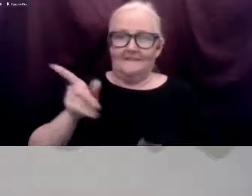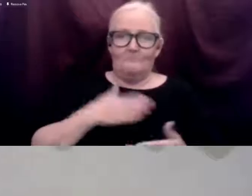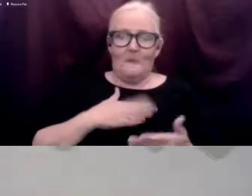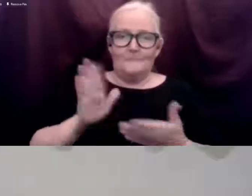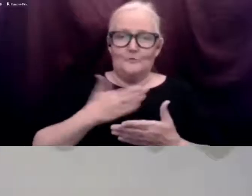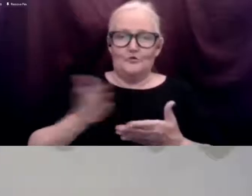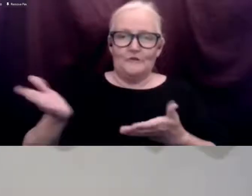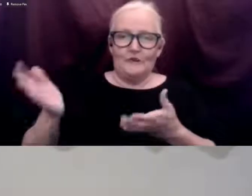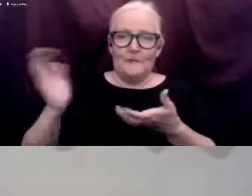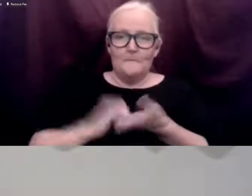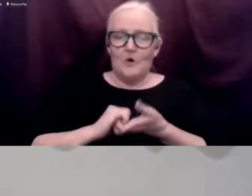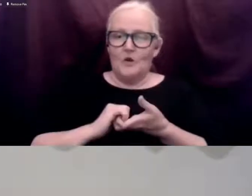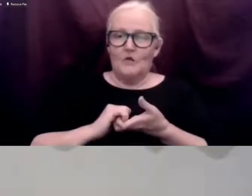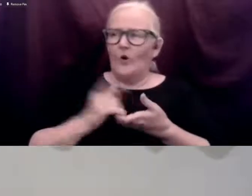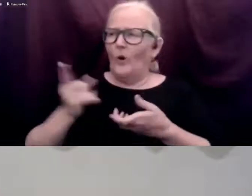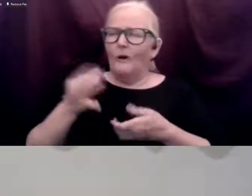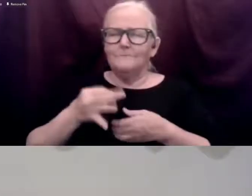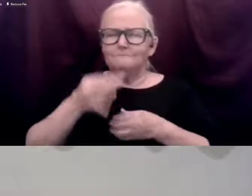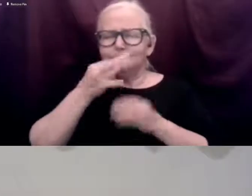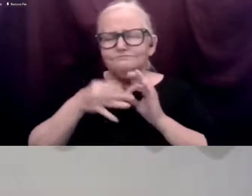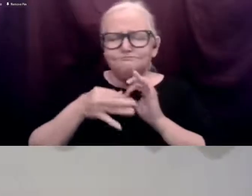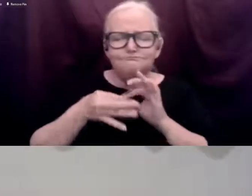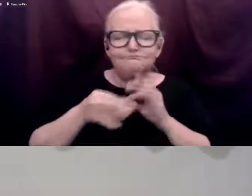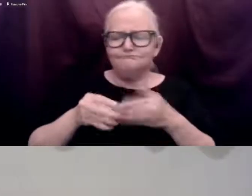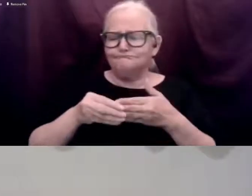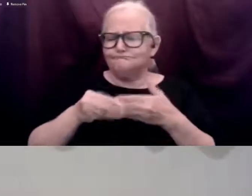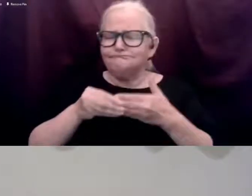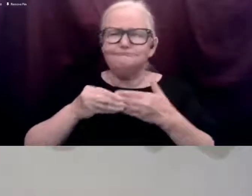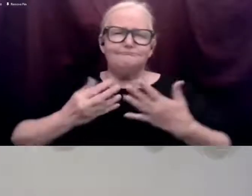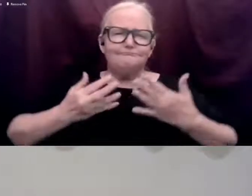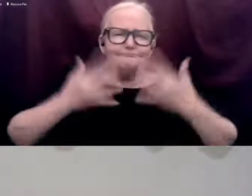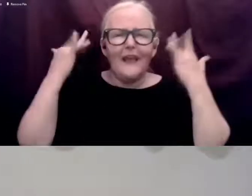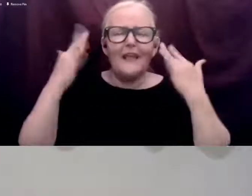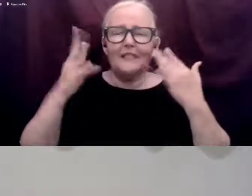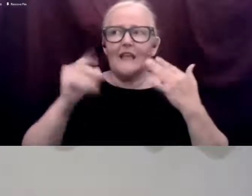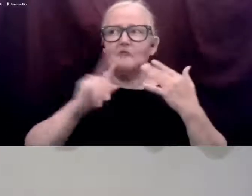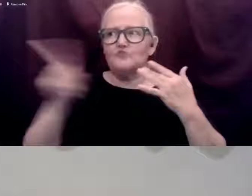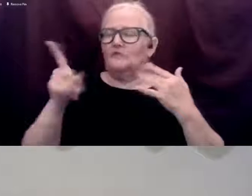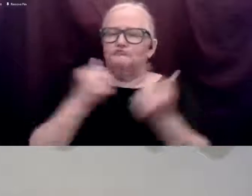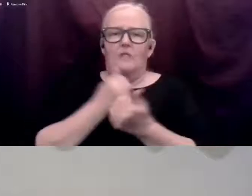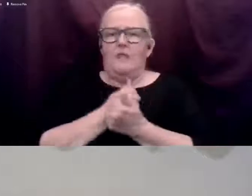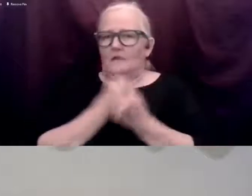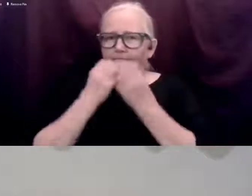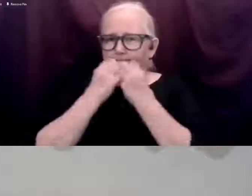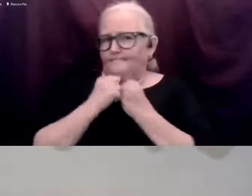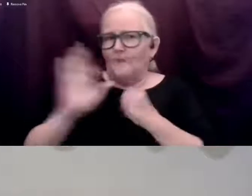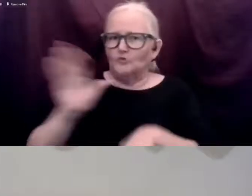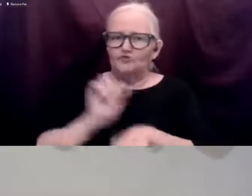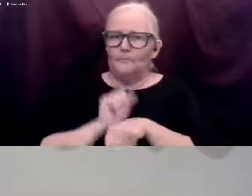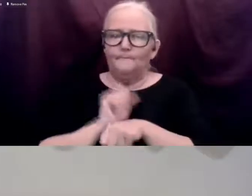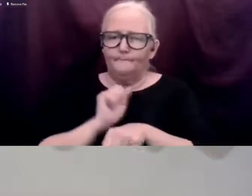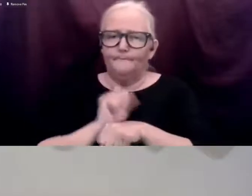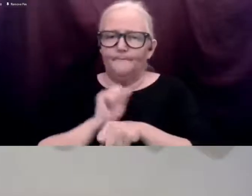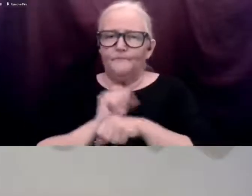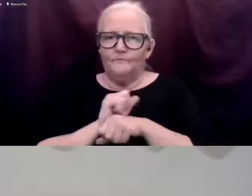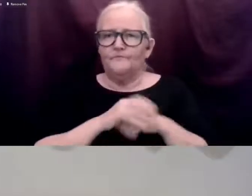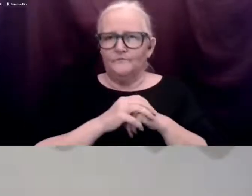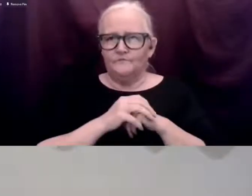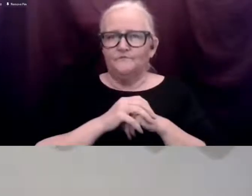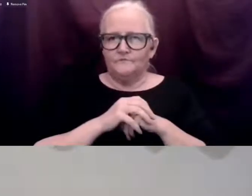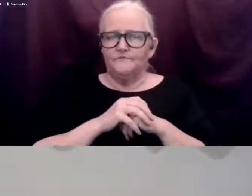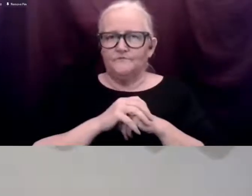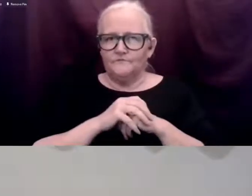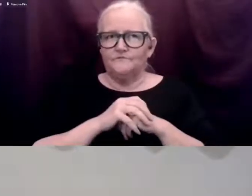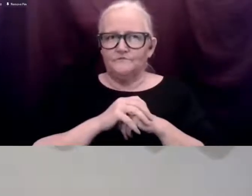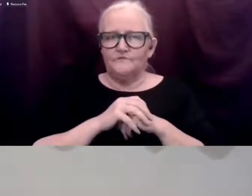flexible, collegial, and deeply committed to her job. And that it by all means makes my job so